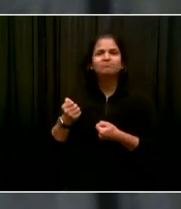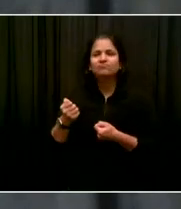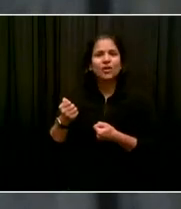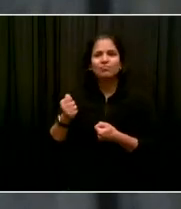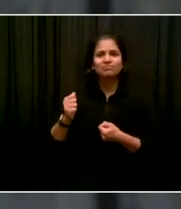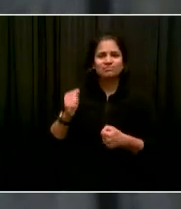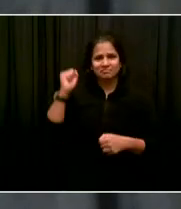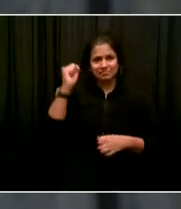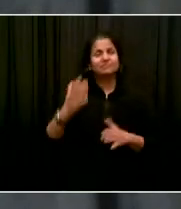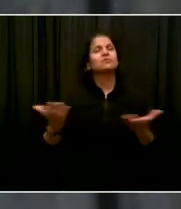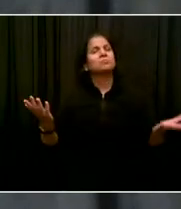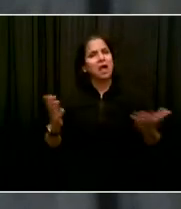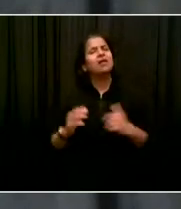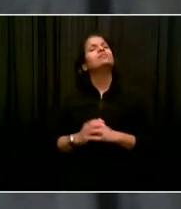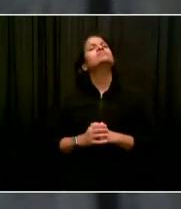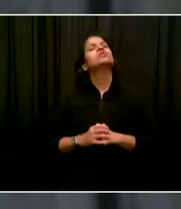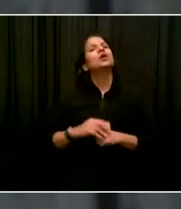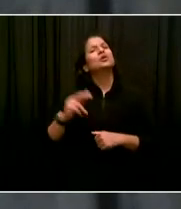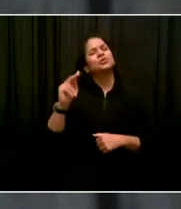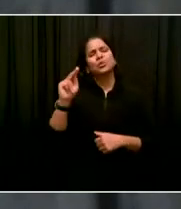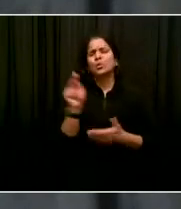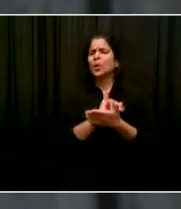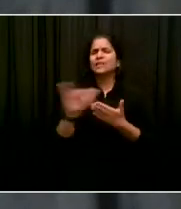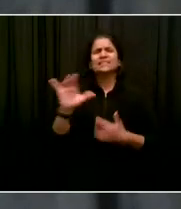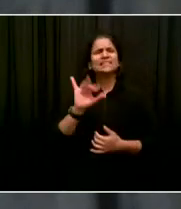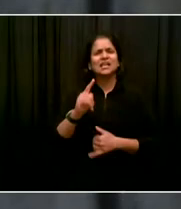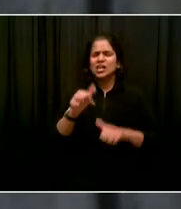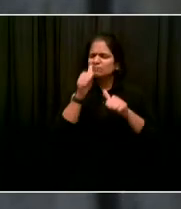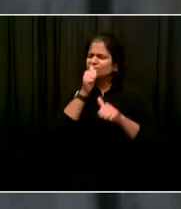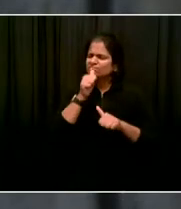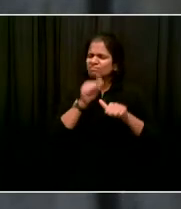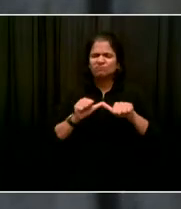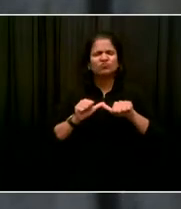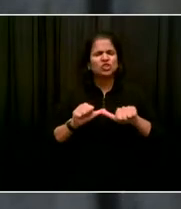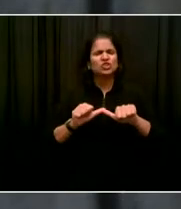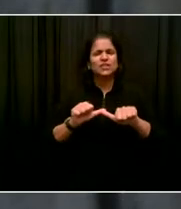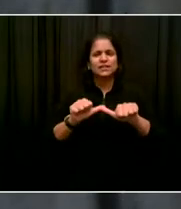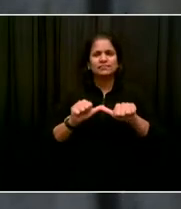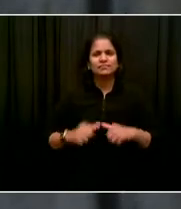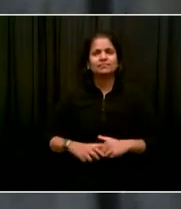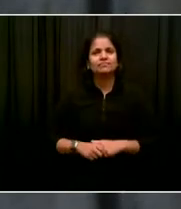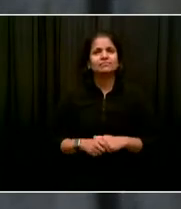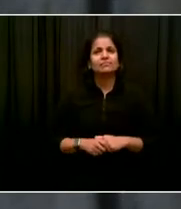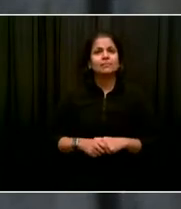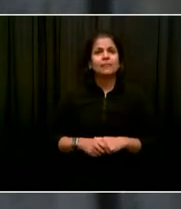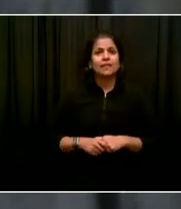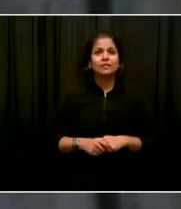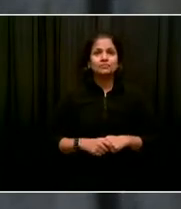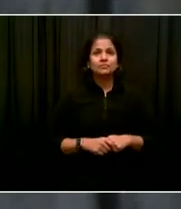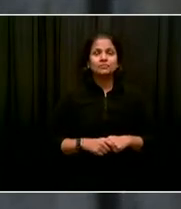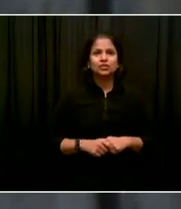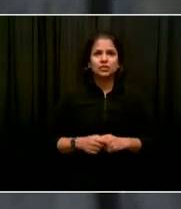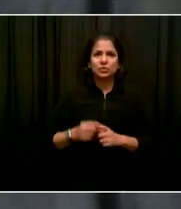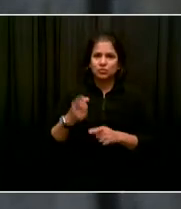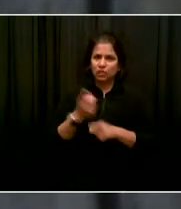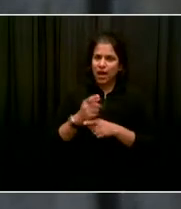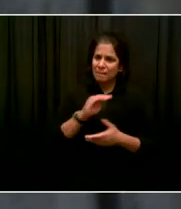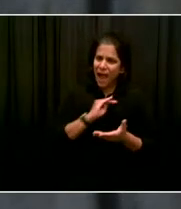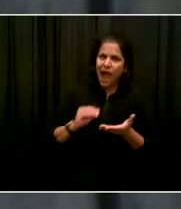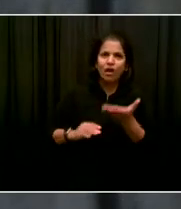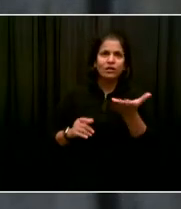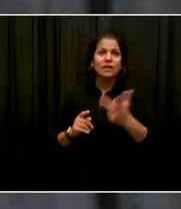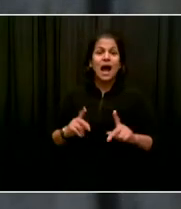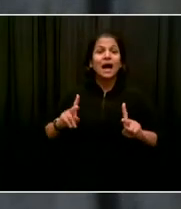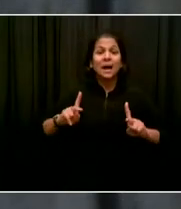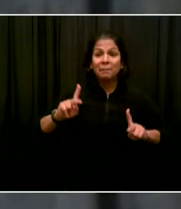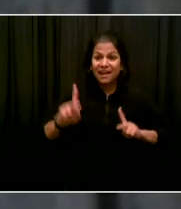for saying what you were saying before about people, we have to get vaccinated, we gotta get booster shots. I mean,